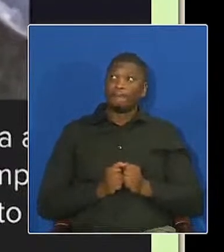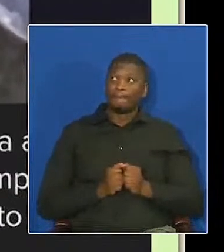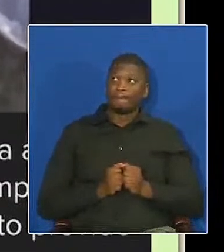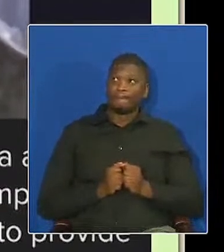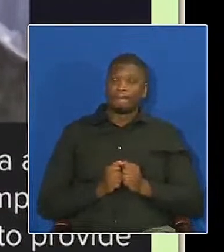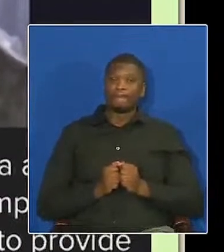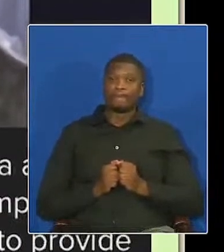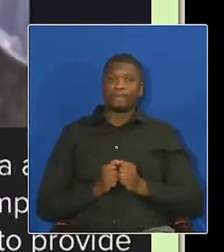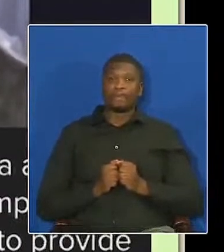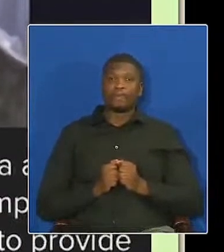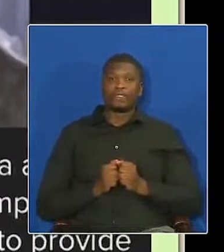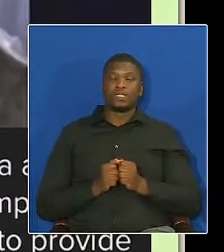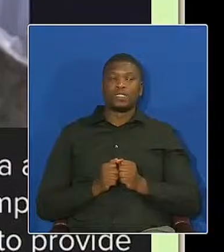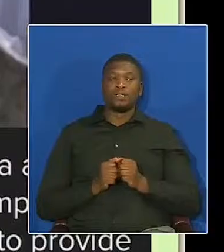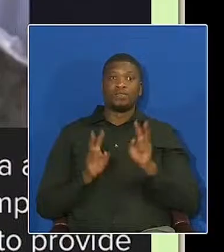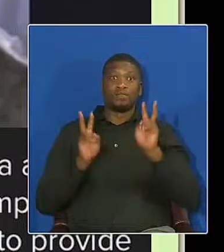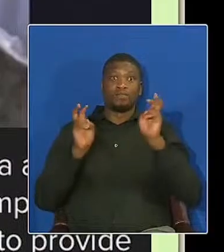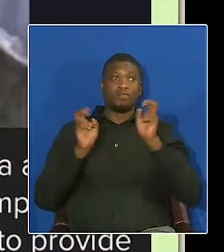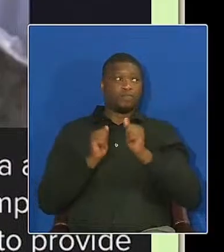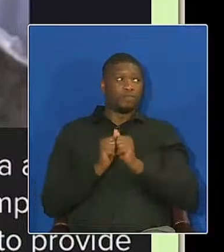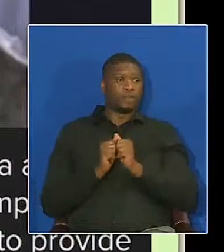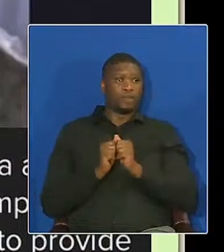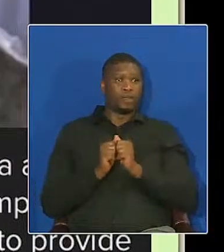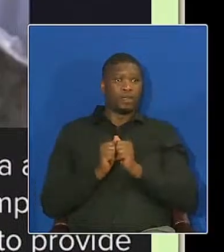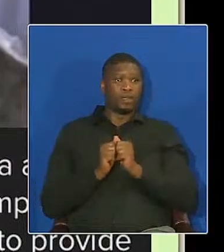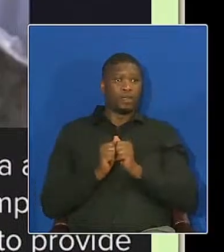the National Commissioner,